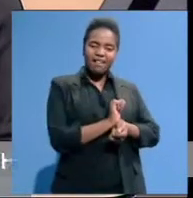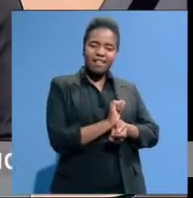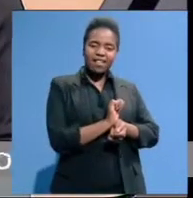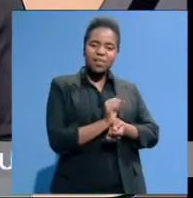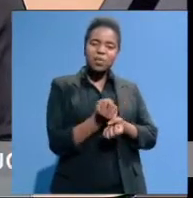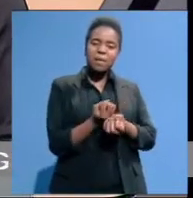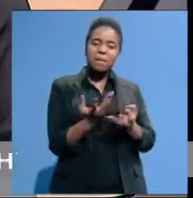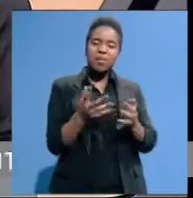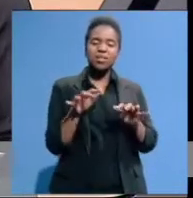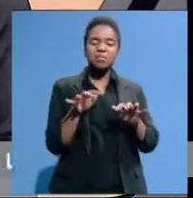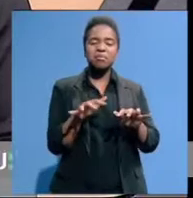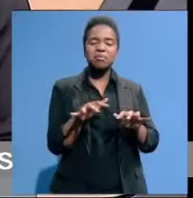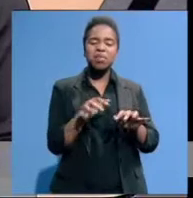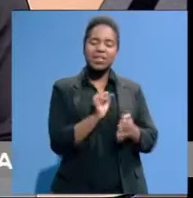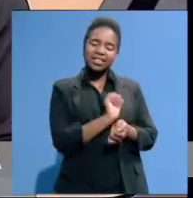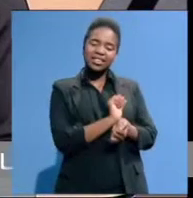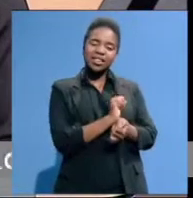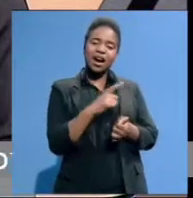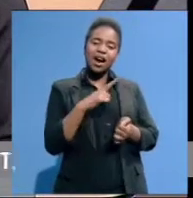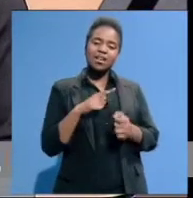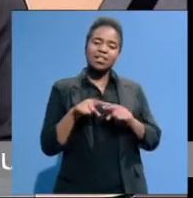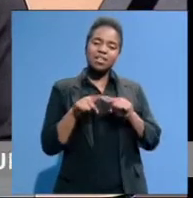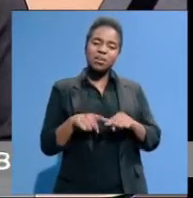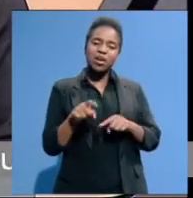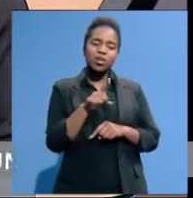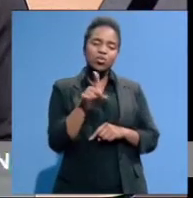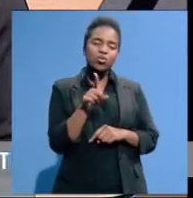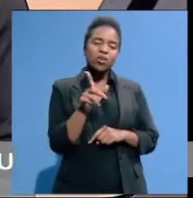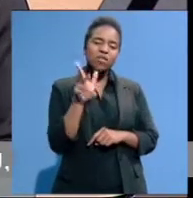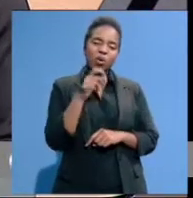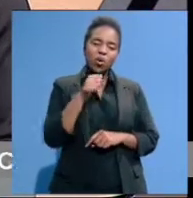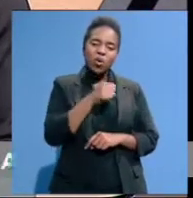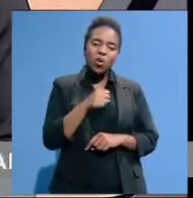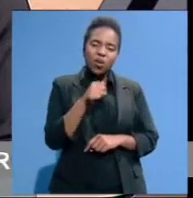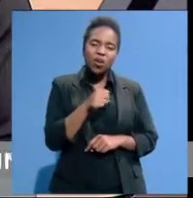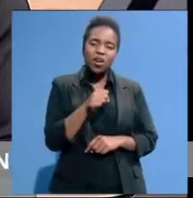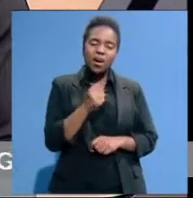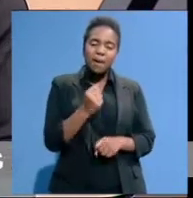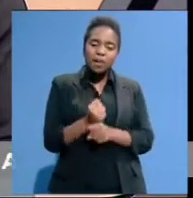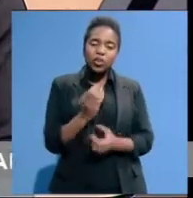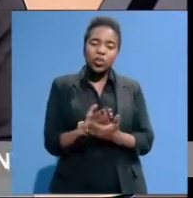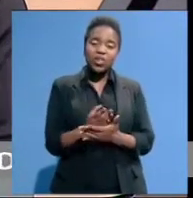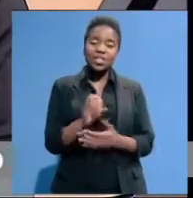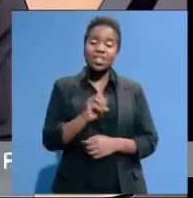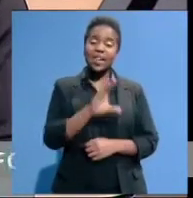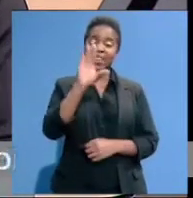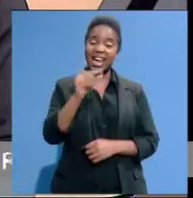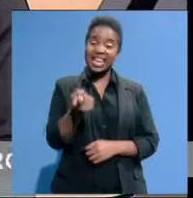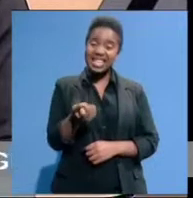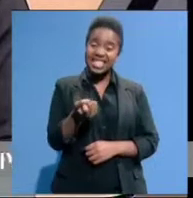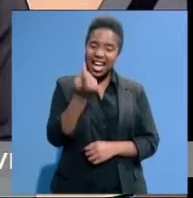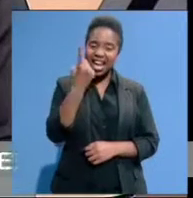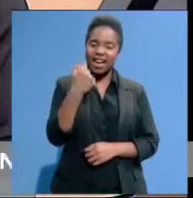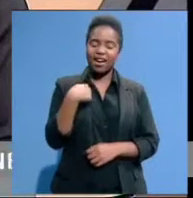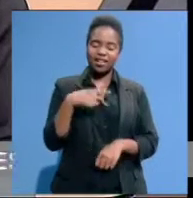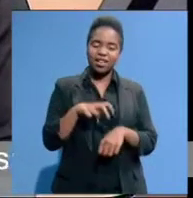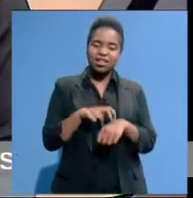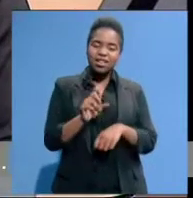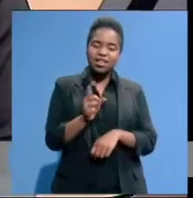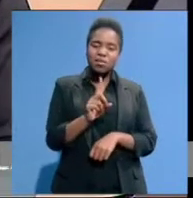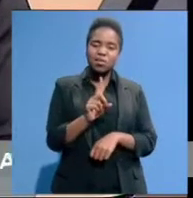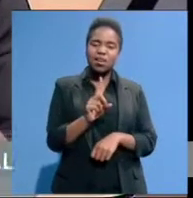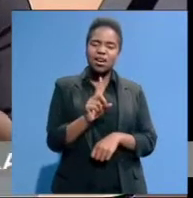wow, we thought that perhaps that his strength was really coming up and all that, and this was like really a great